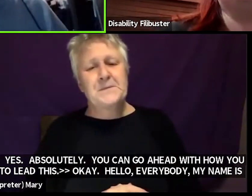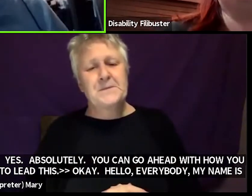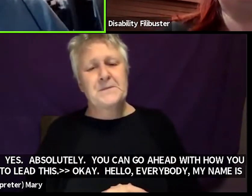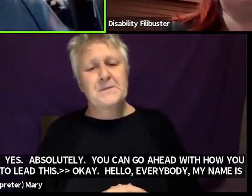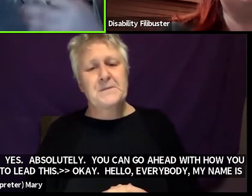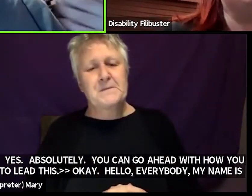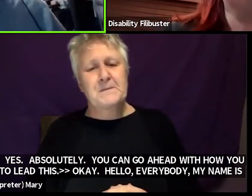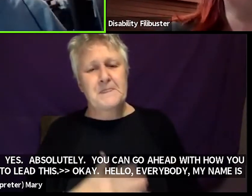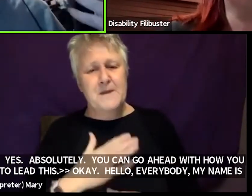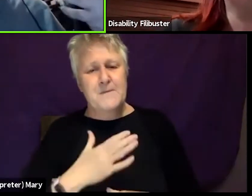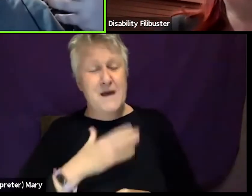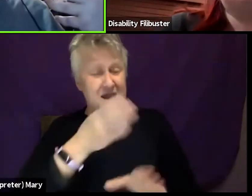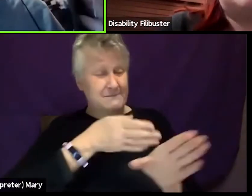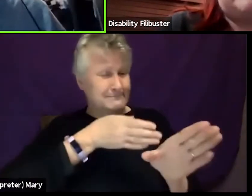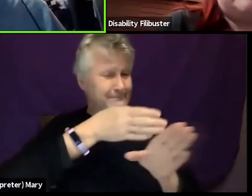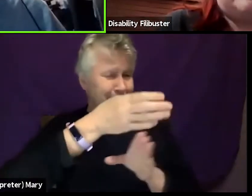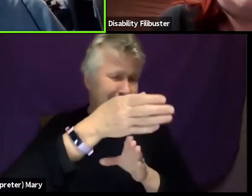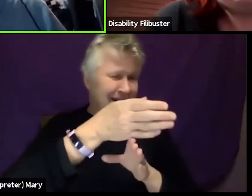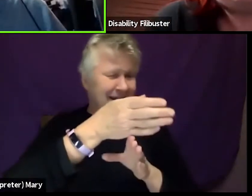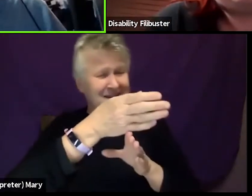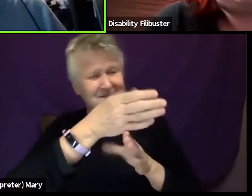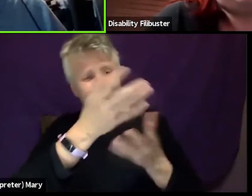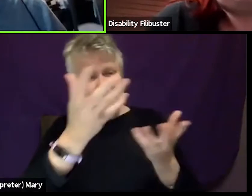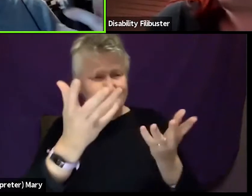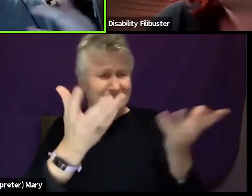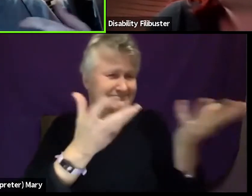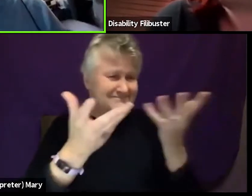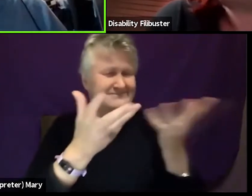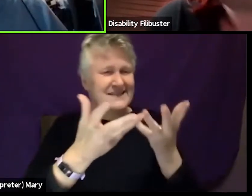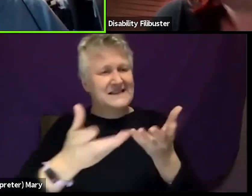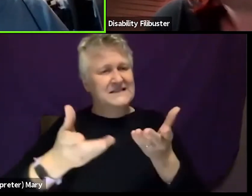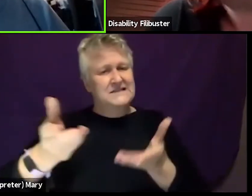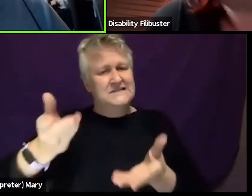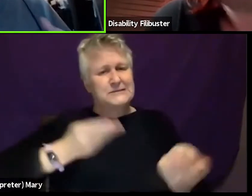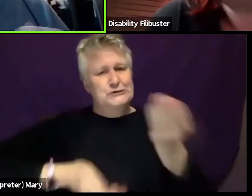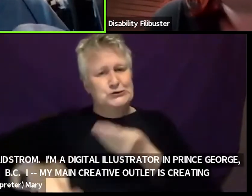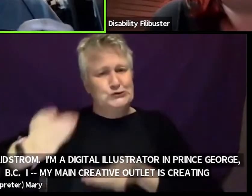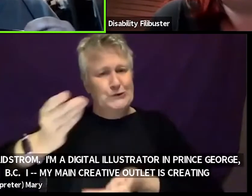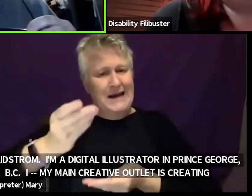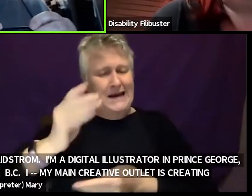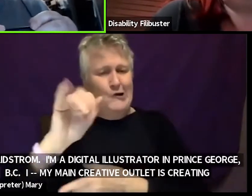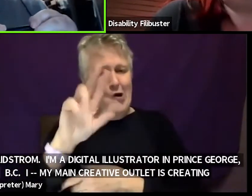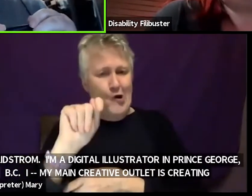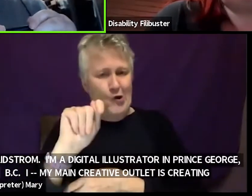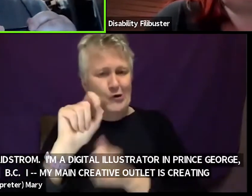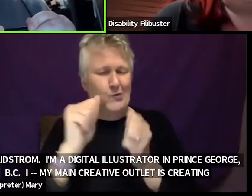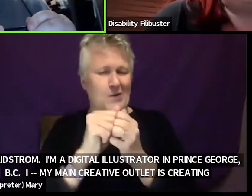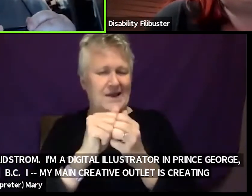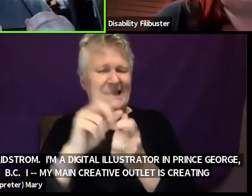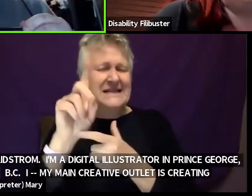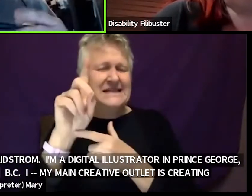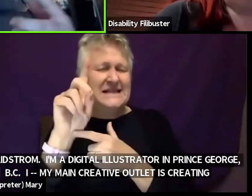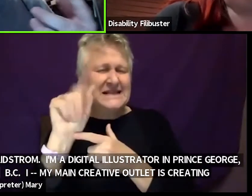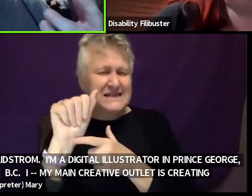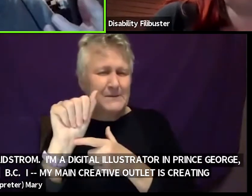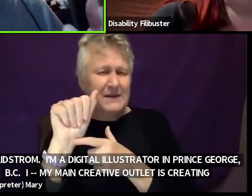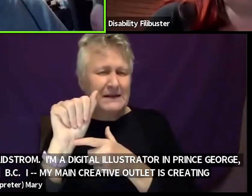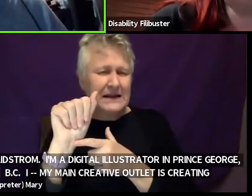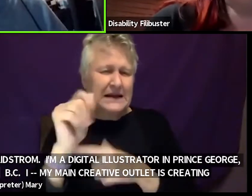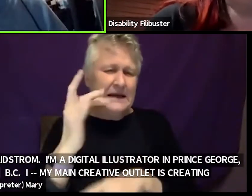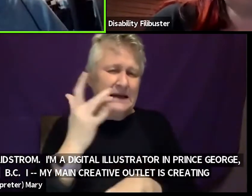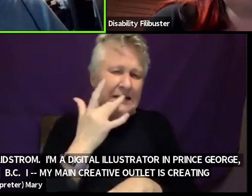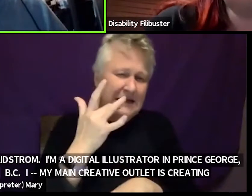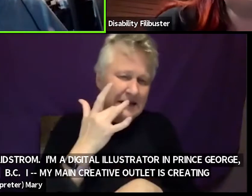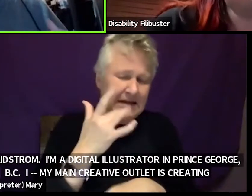my main creative outlet is creating art with a disability slant. Um, I